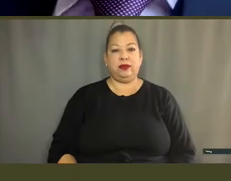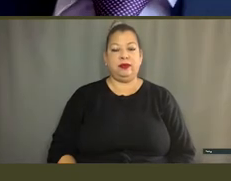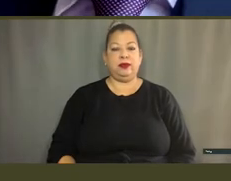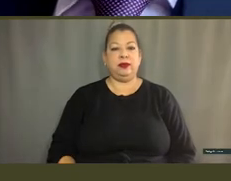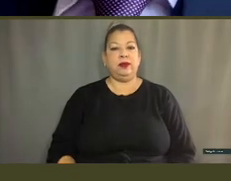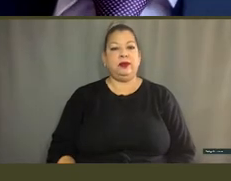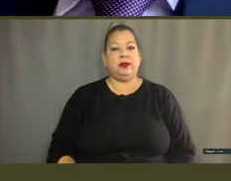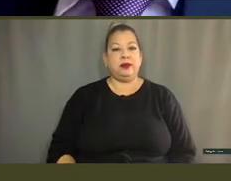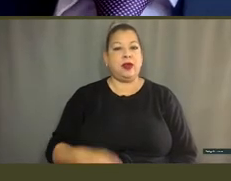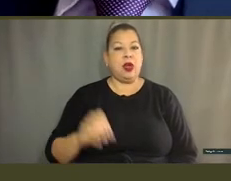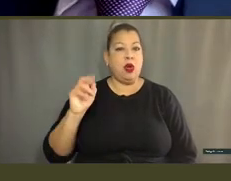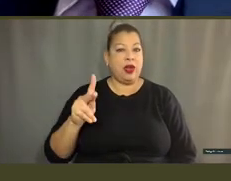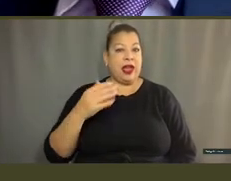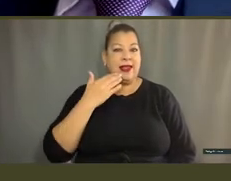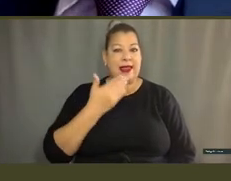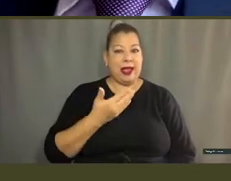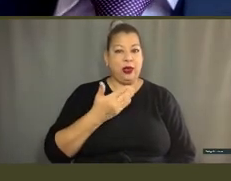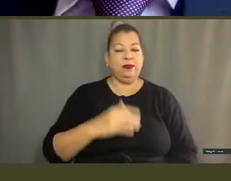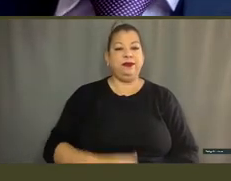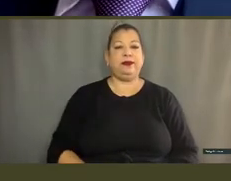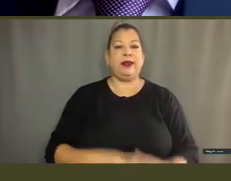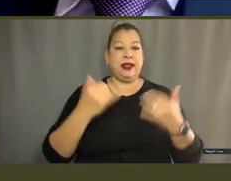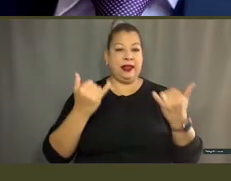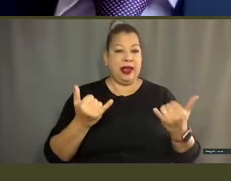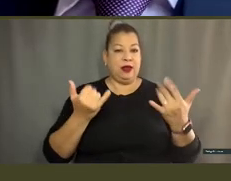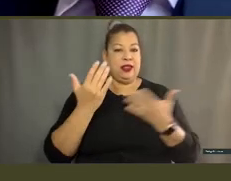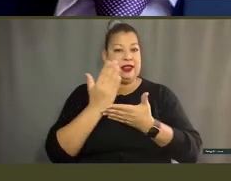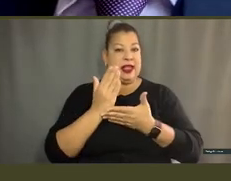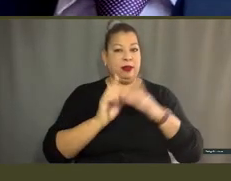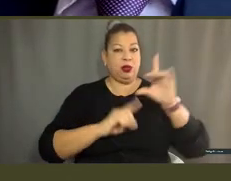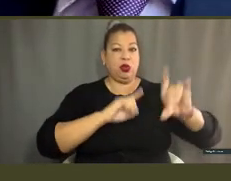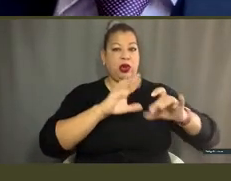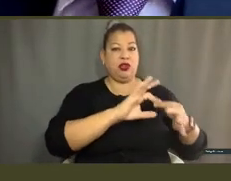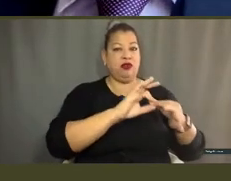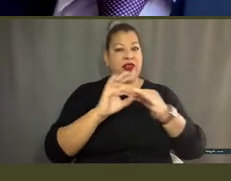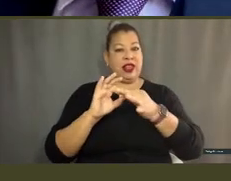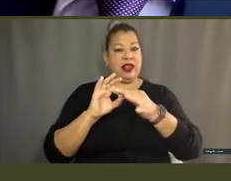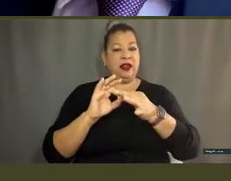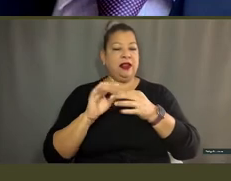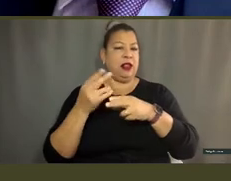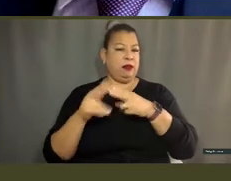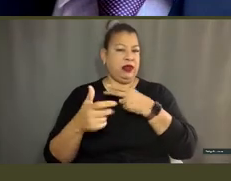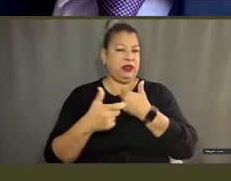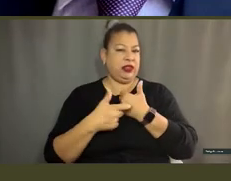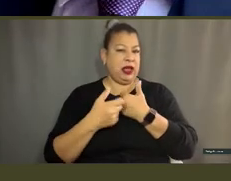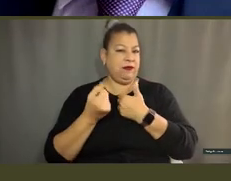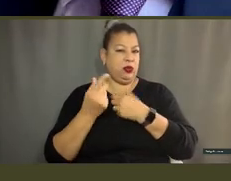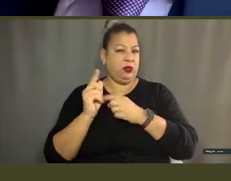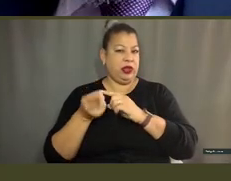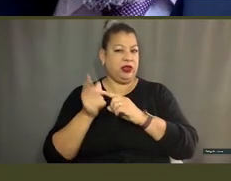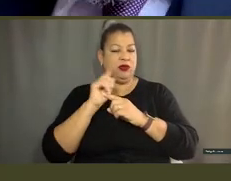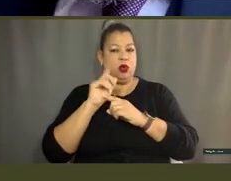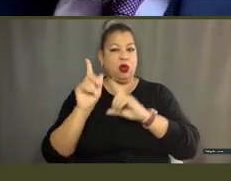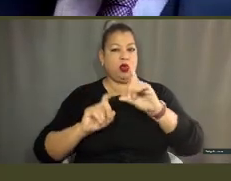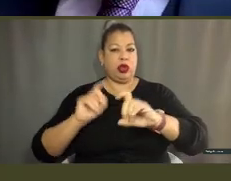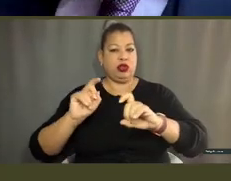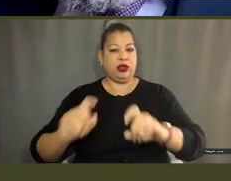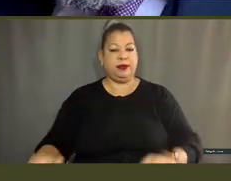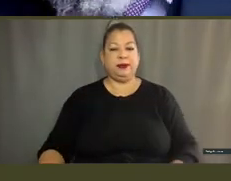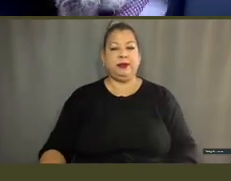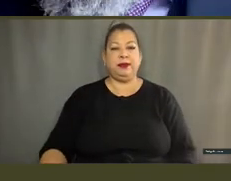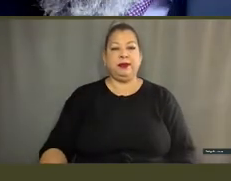Okay, thank you. Well, I'd now like to go to some questions. We've got a little bit of time, a couple of minutes for questions. And I'm going to go to